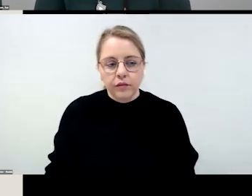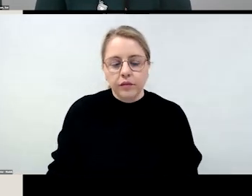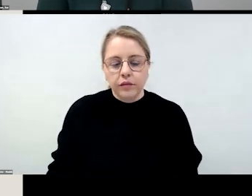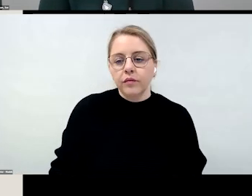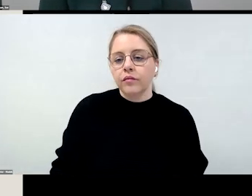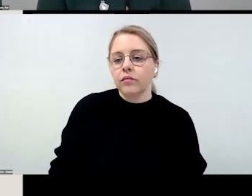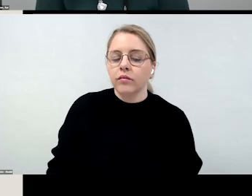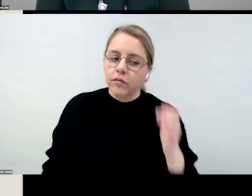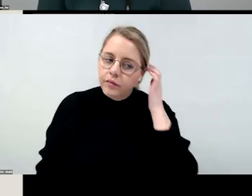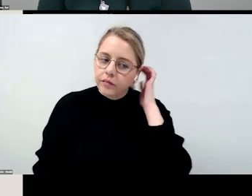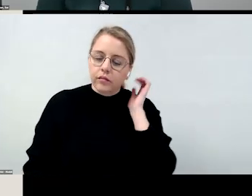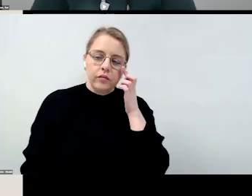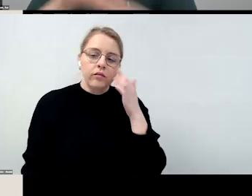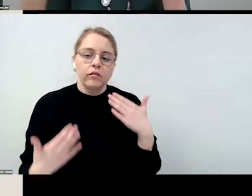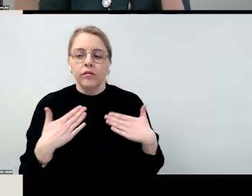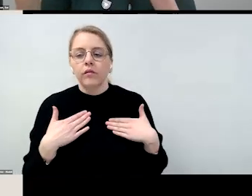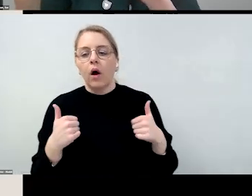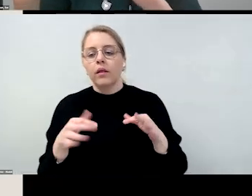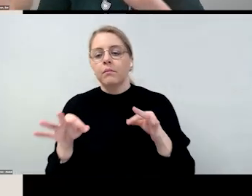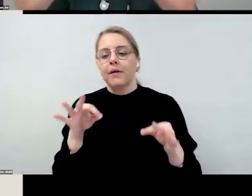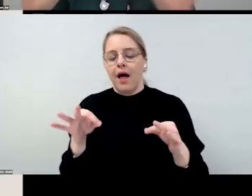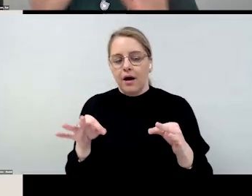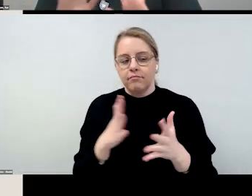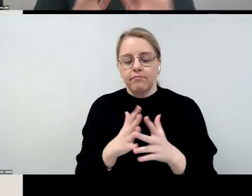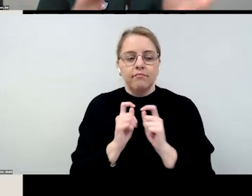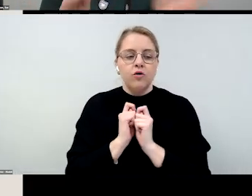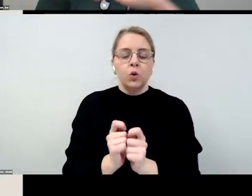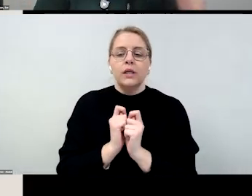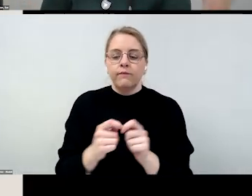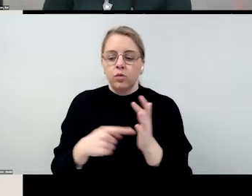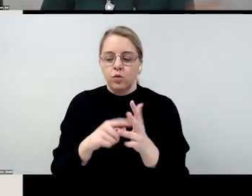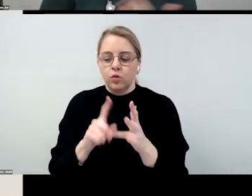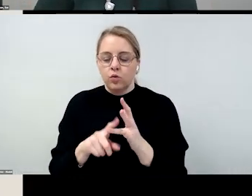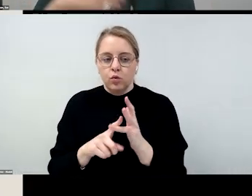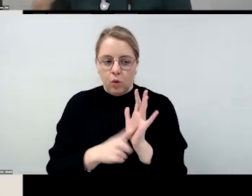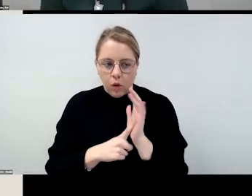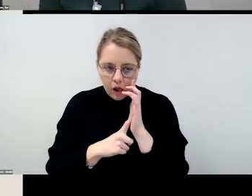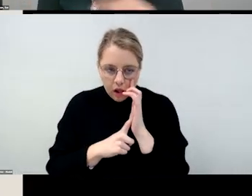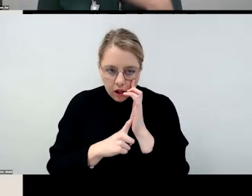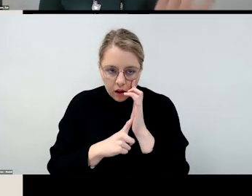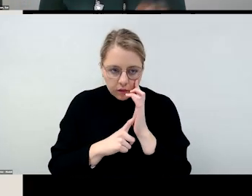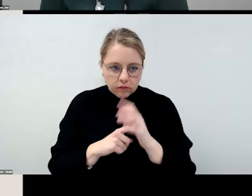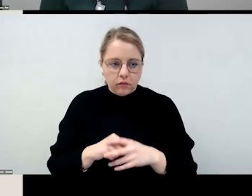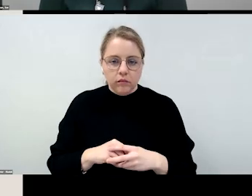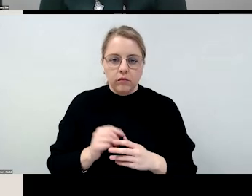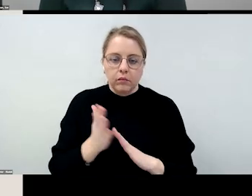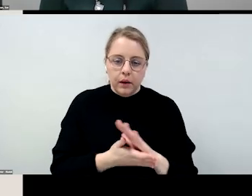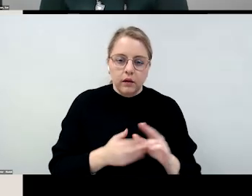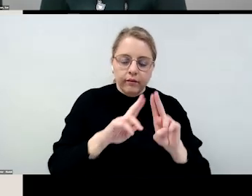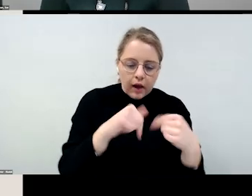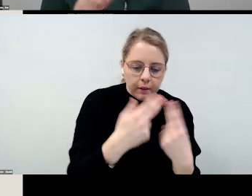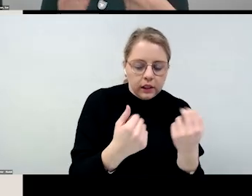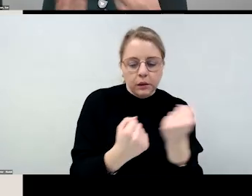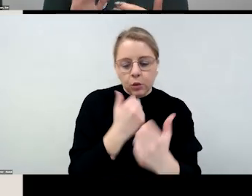Likewise, health plans can also be a really helpful tool, particularly to coordinate that care between people with intellectual disability support networks and